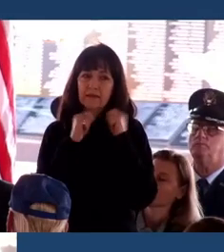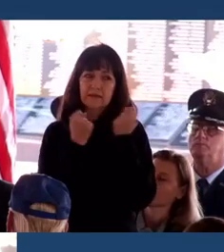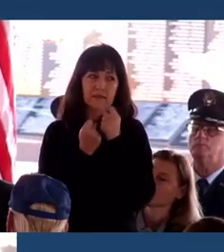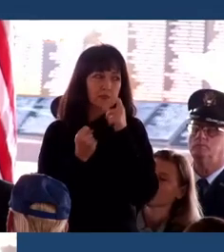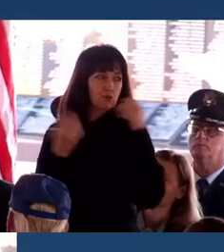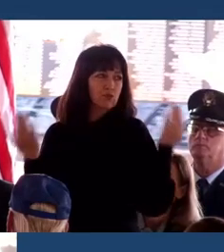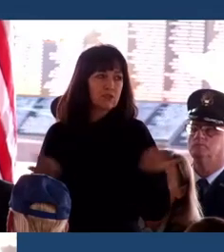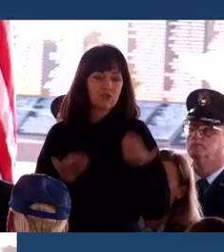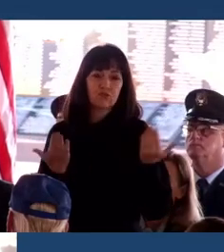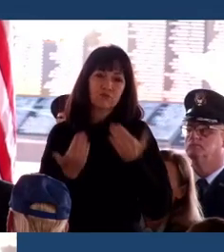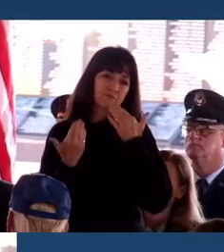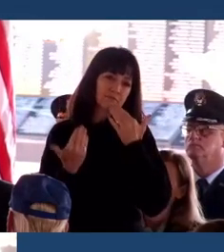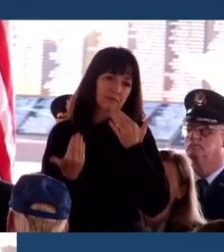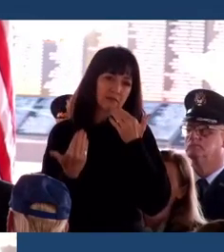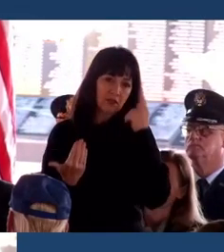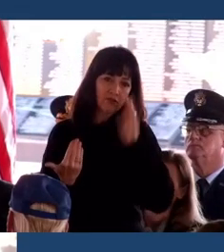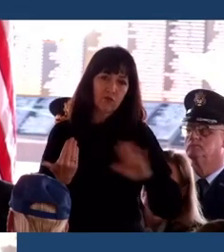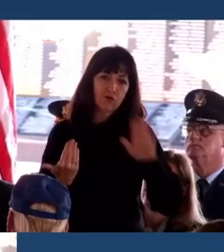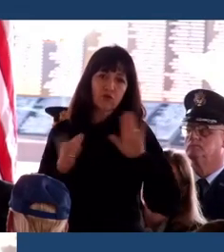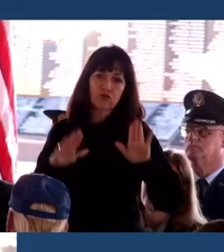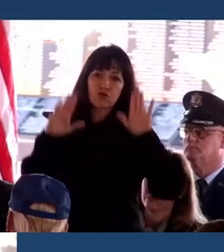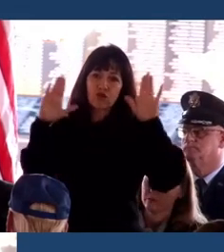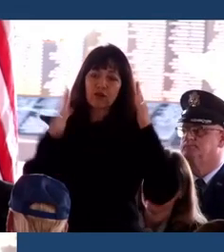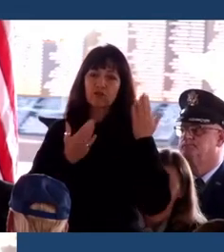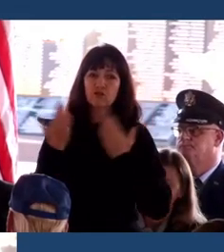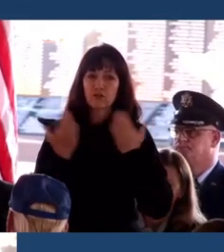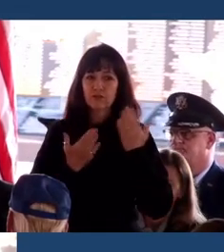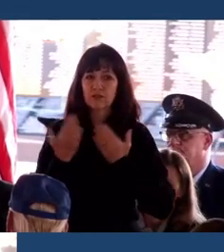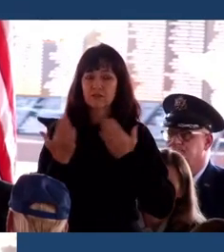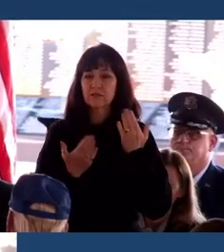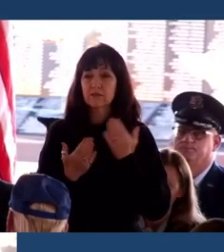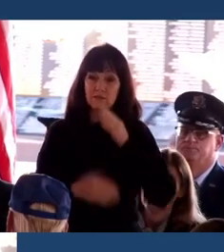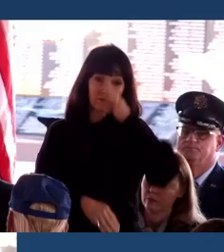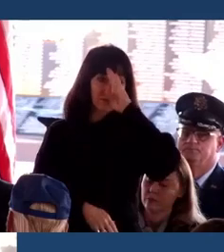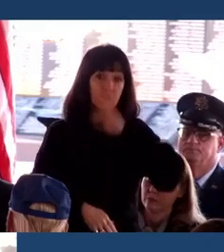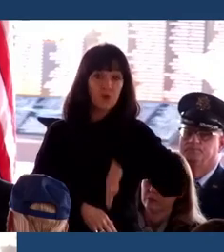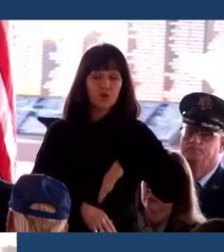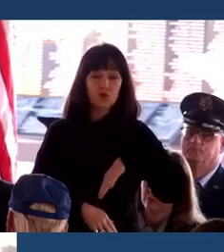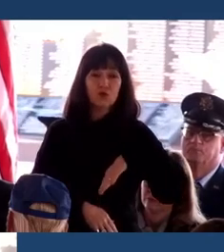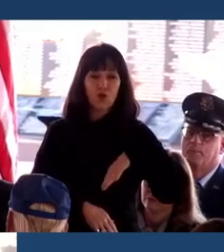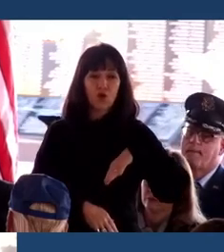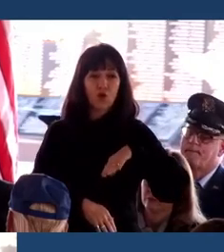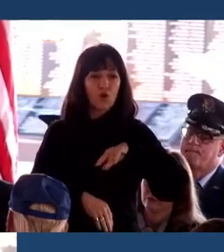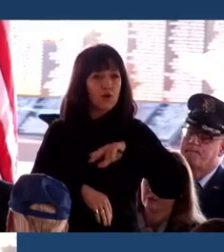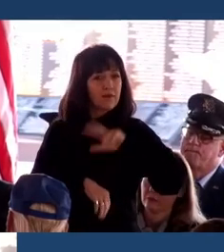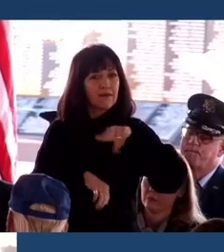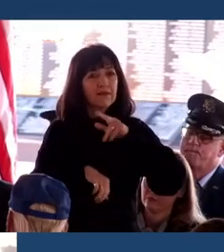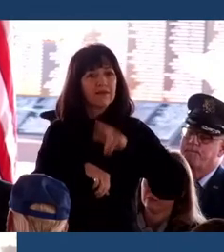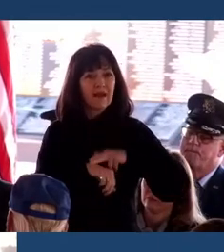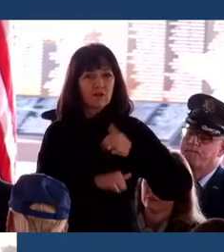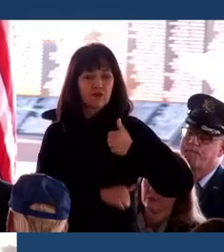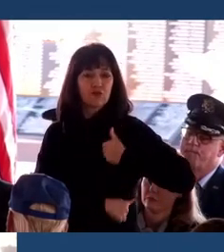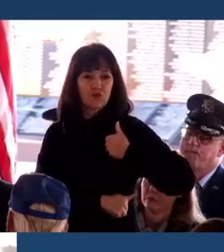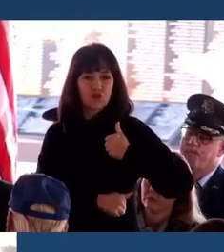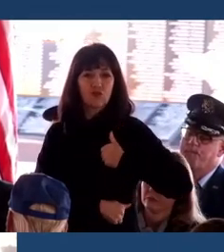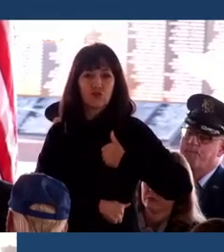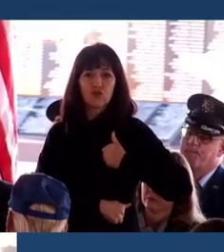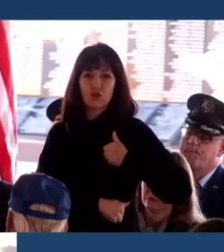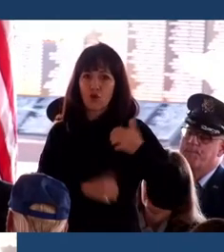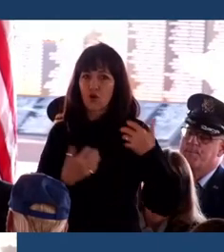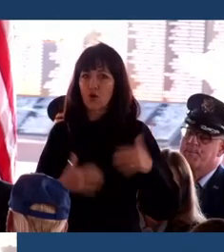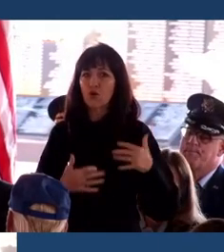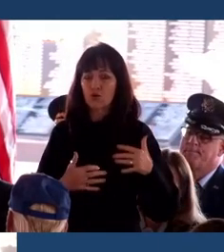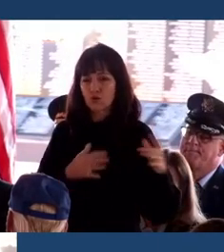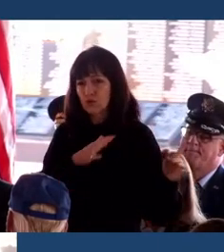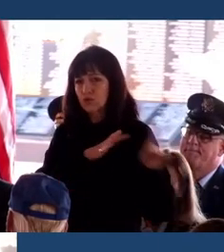for your great service. As you know, the National Guard has come up big over the last couple years.